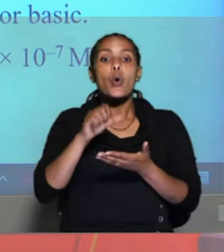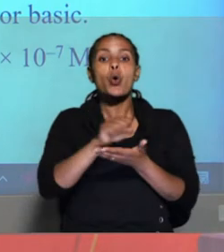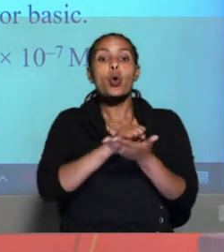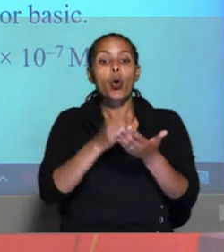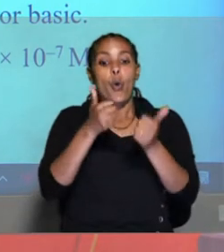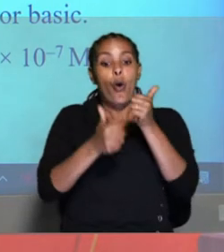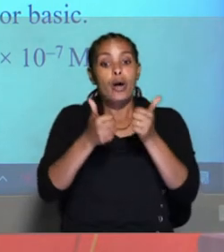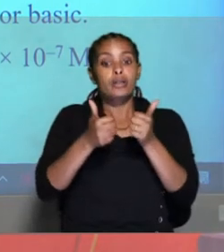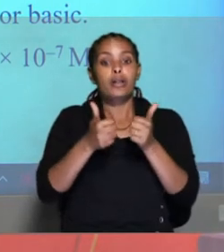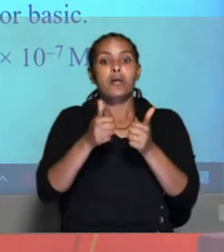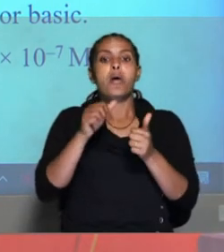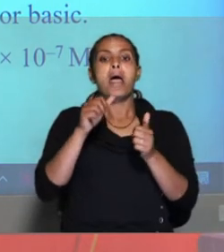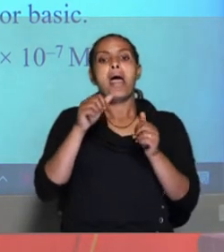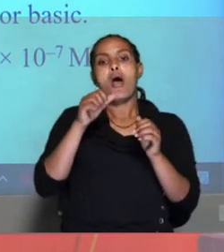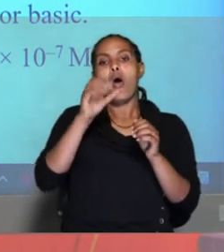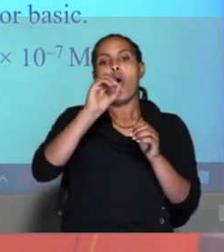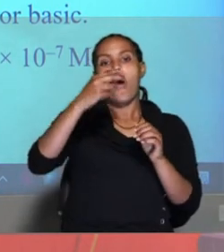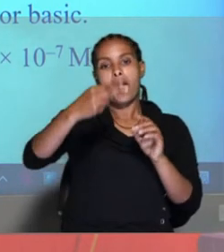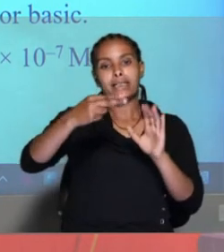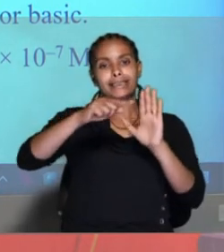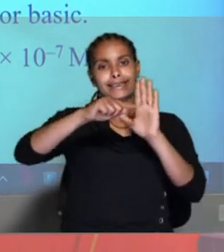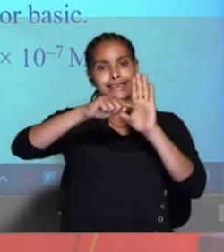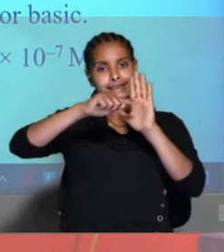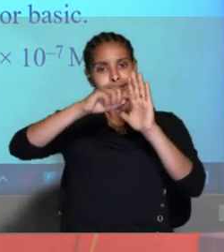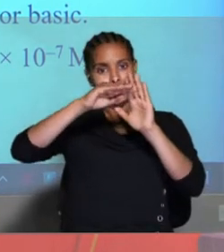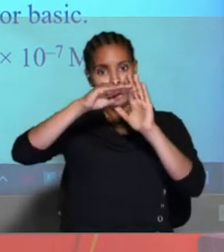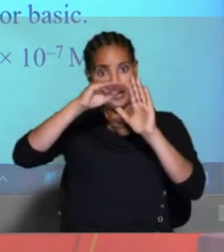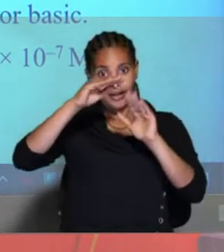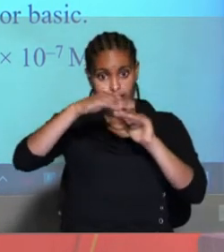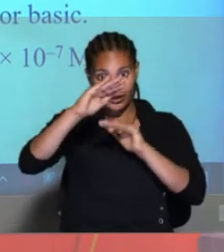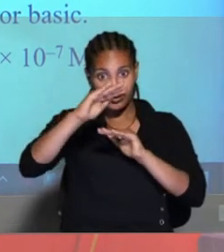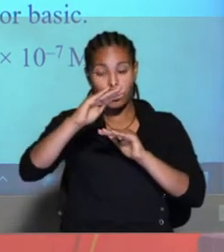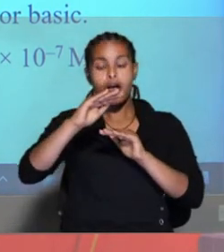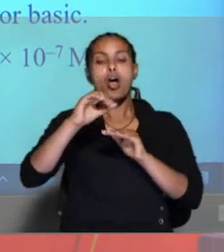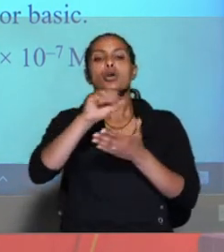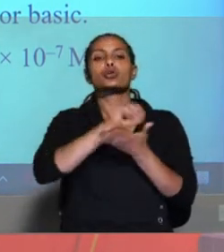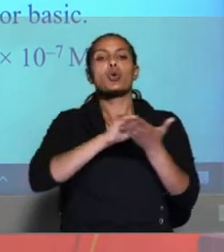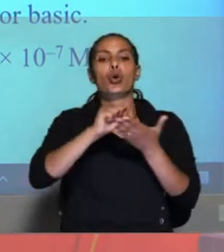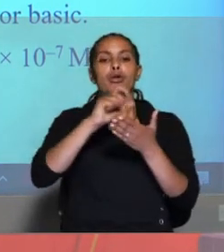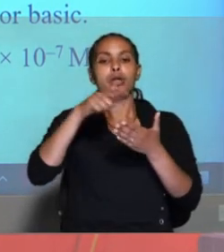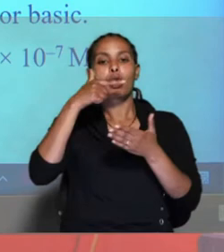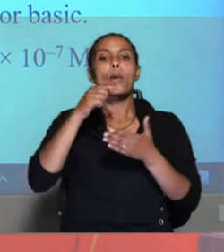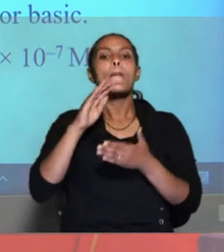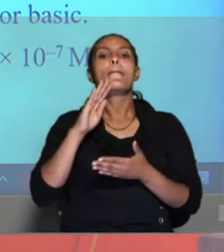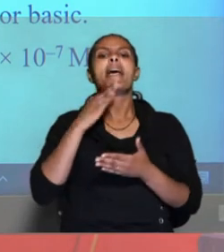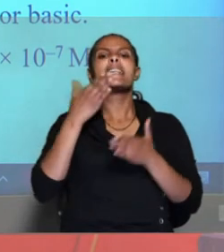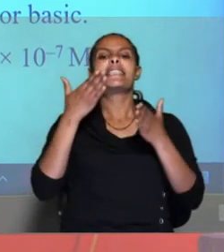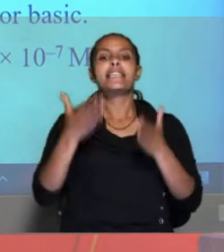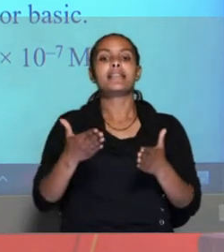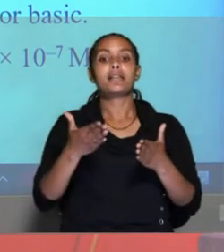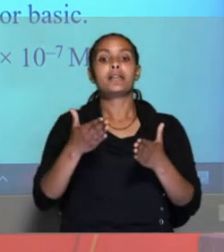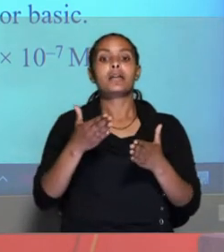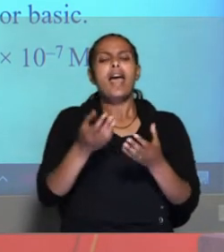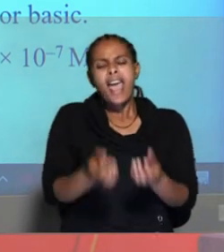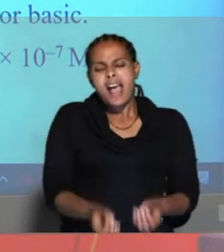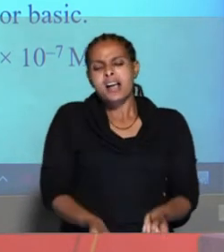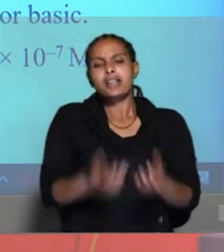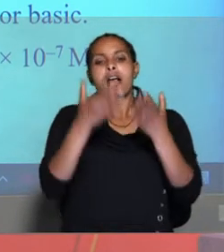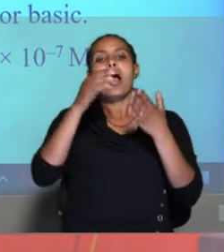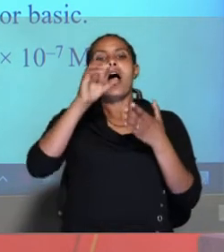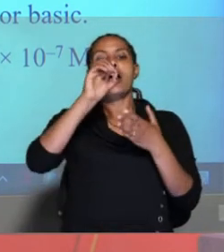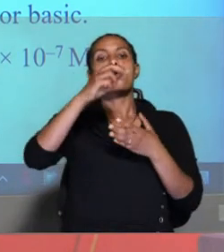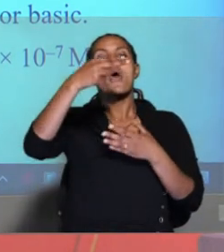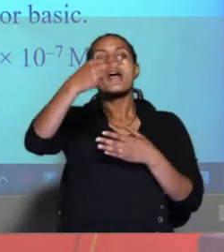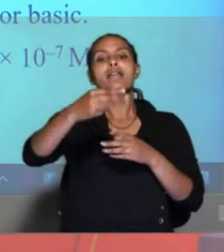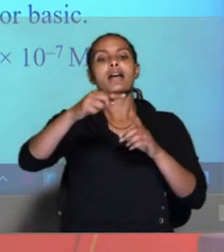where OH minus is greater than H plus. A solution is said to be basic if there is excess